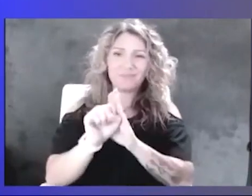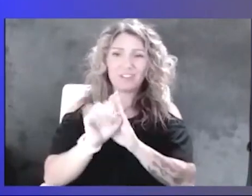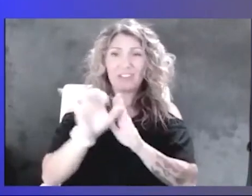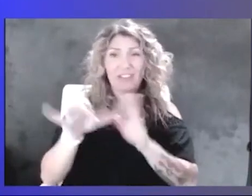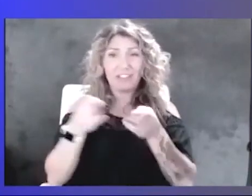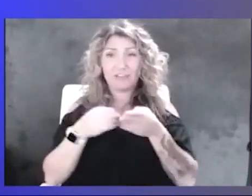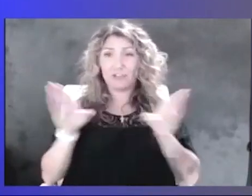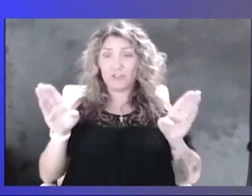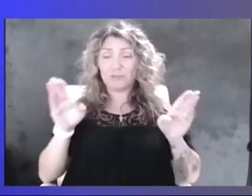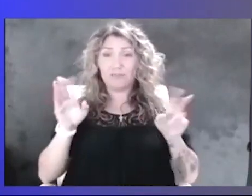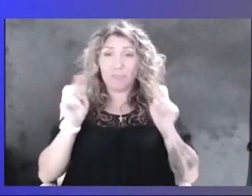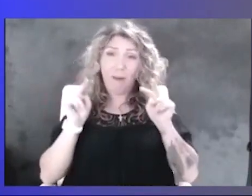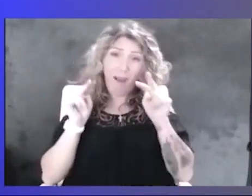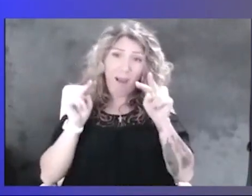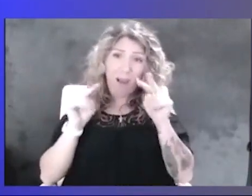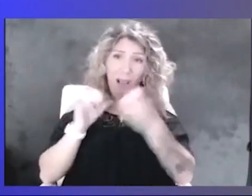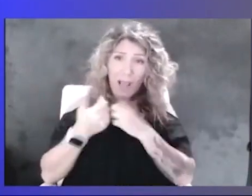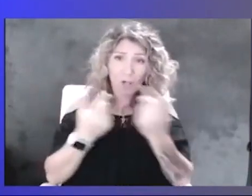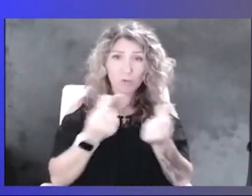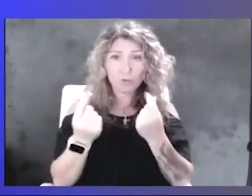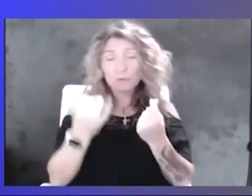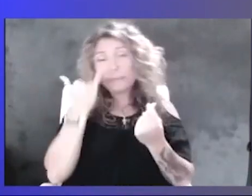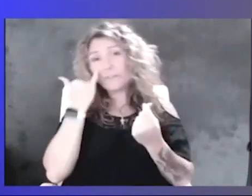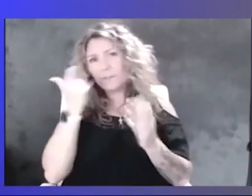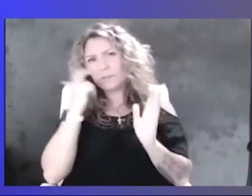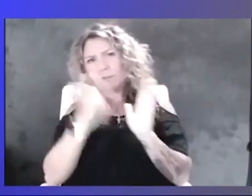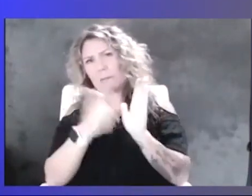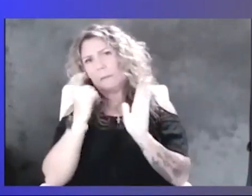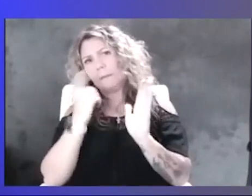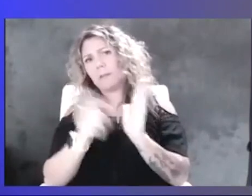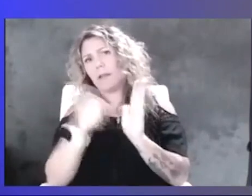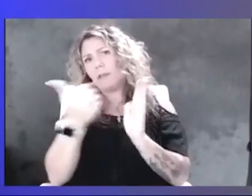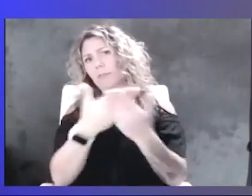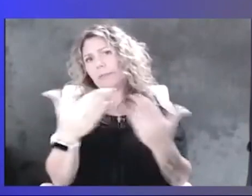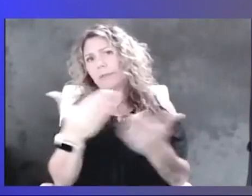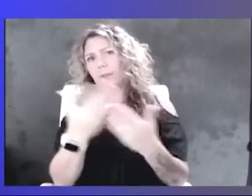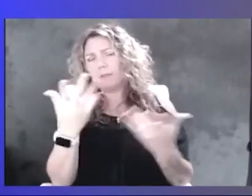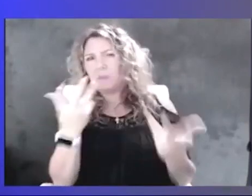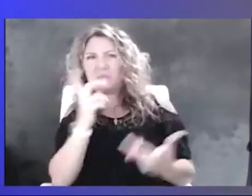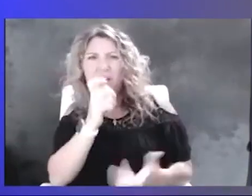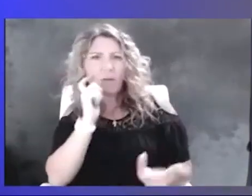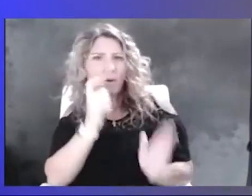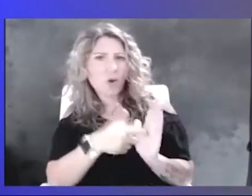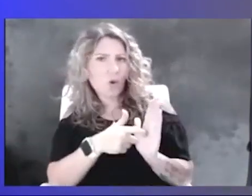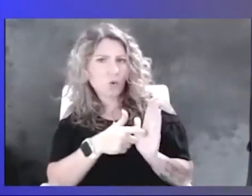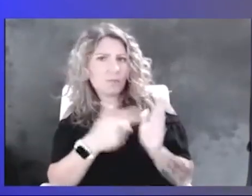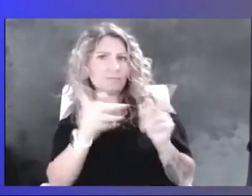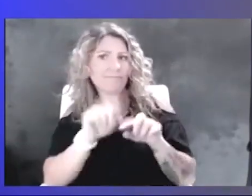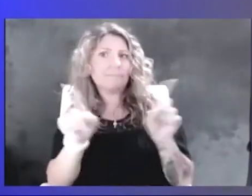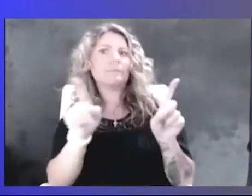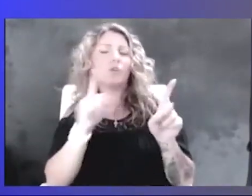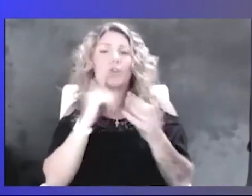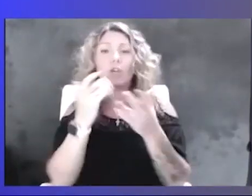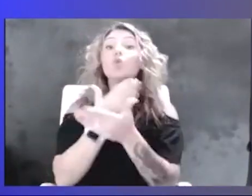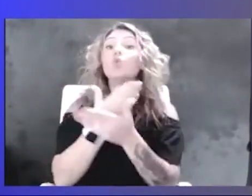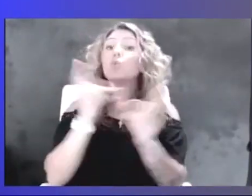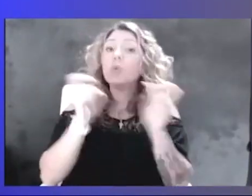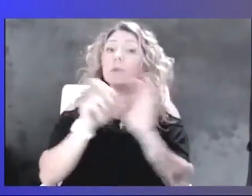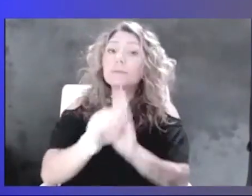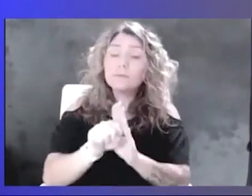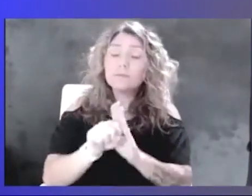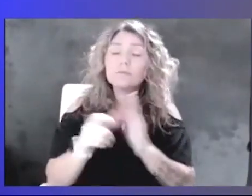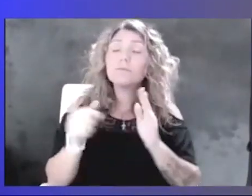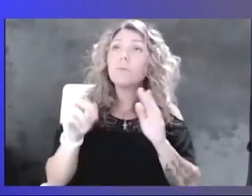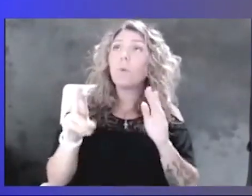how she's doing. If you're noticing other things that you wouldn't have noticed otherwise, that seem like new symptoms or new